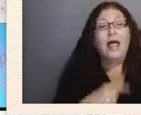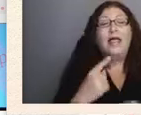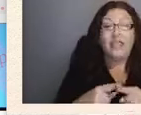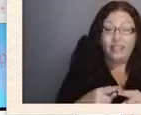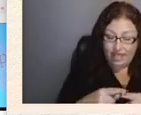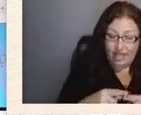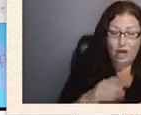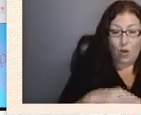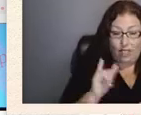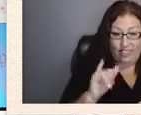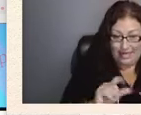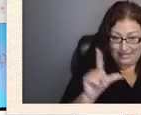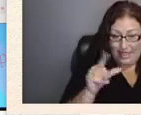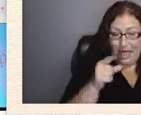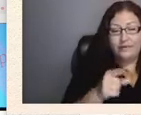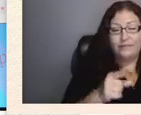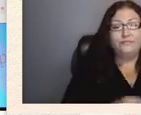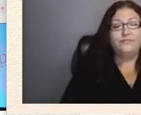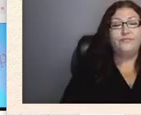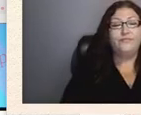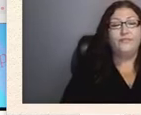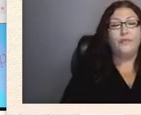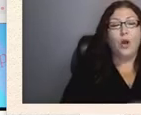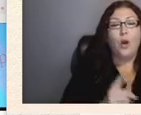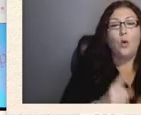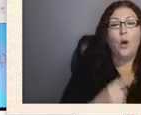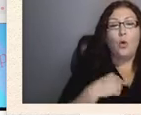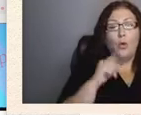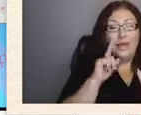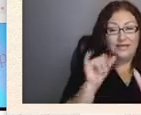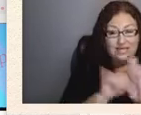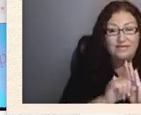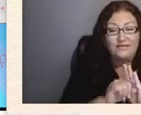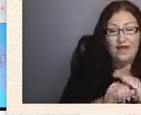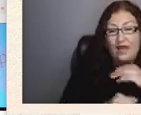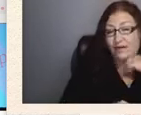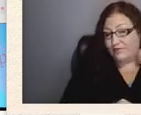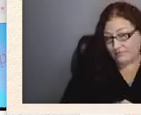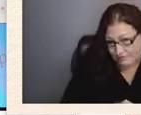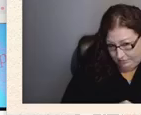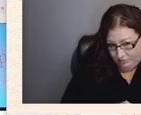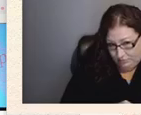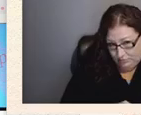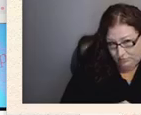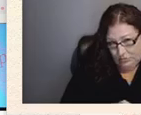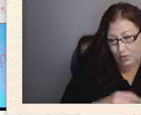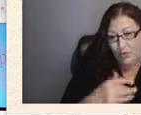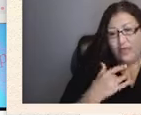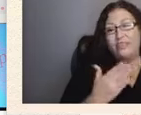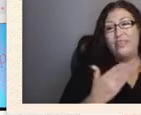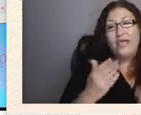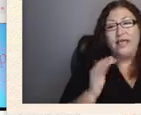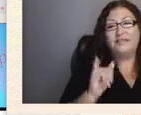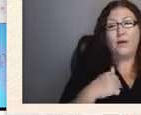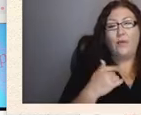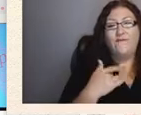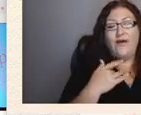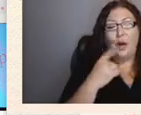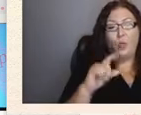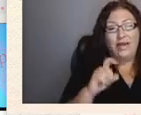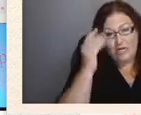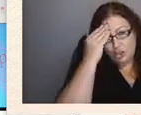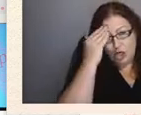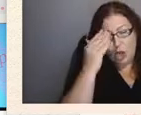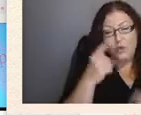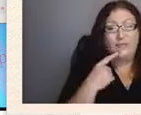slide, what we identified were the things that we felt we needed to know to be successful.